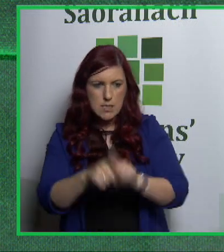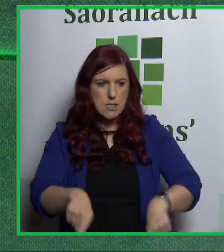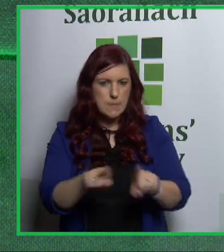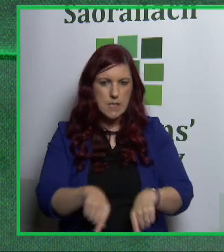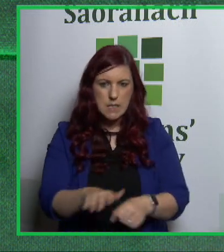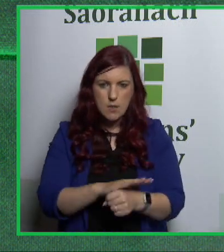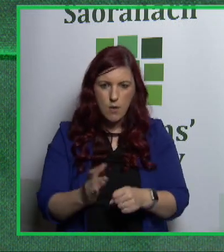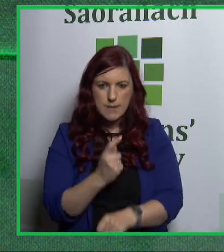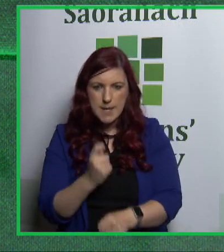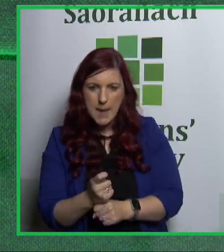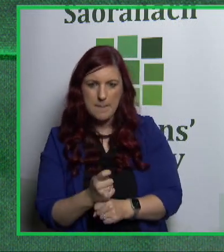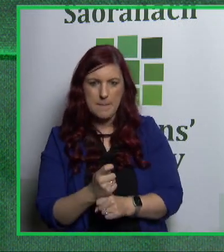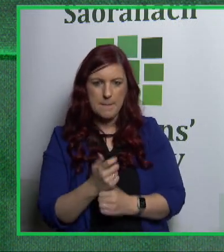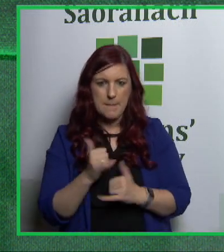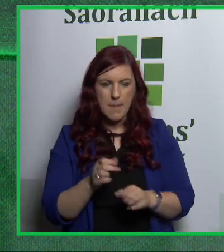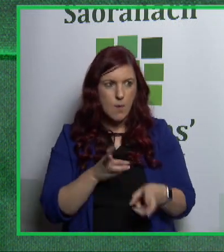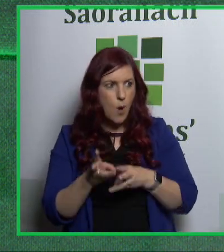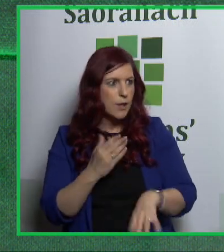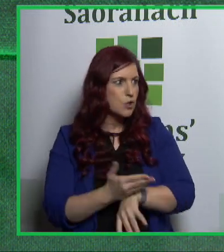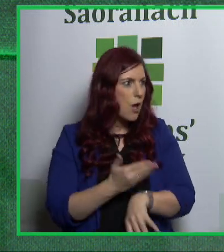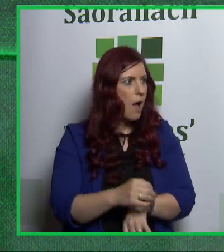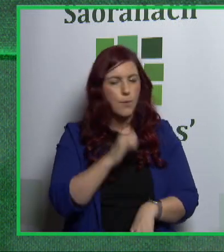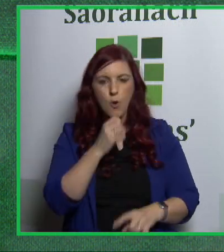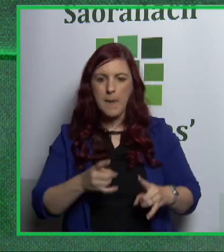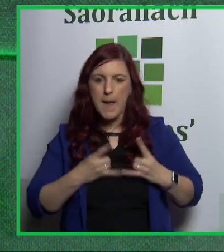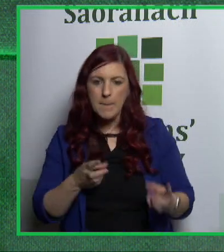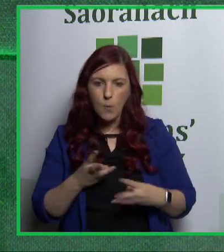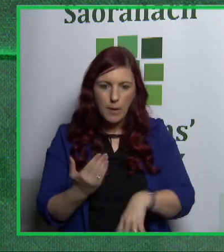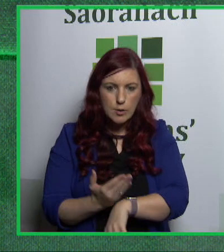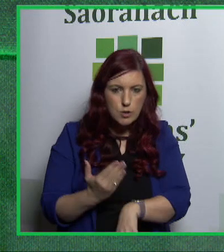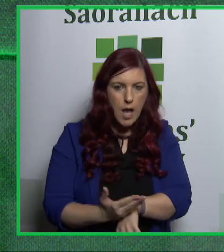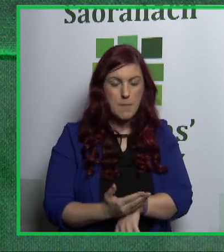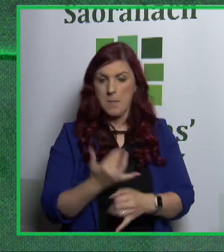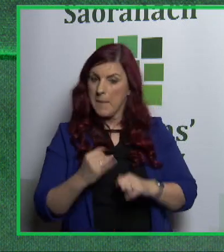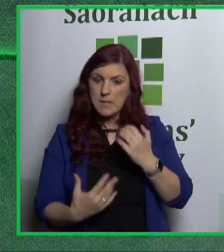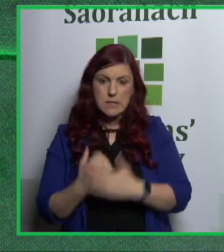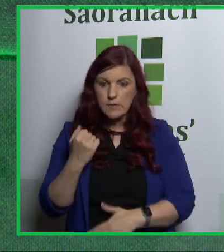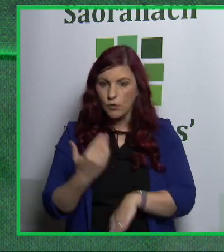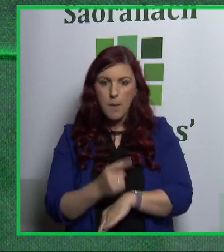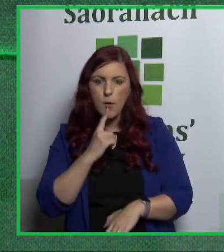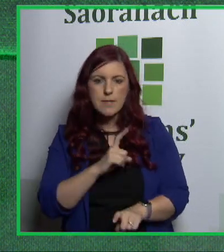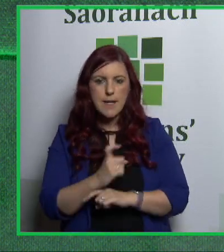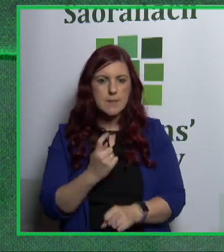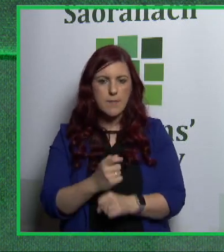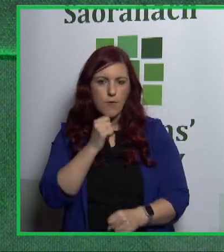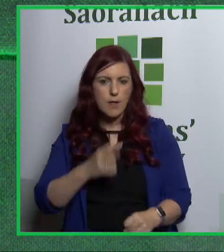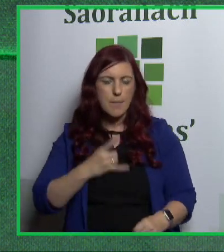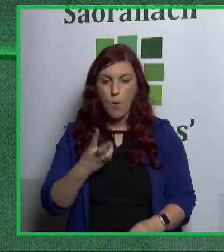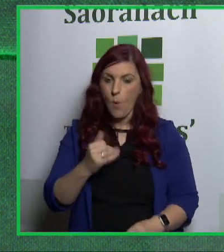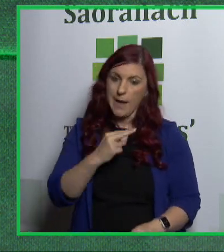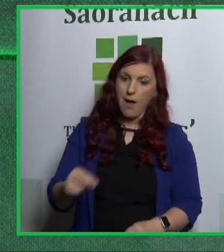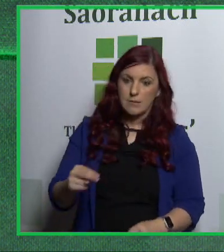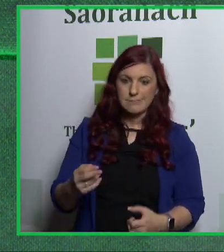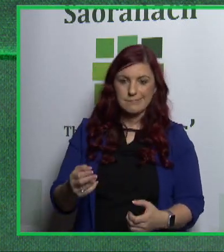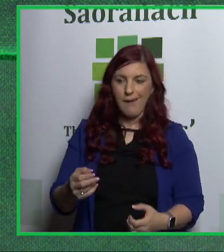time, working a job that you may not be totally happy working in, or is very mentally stressful, as the service industry is, why would you not take a line of cocaine